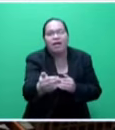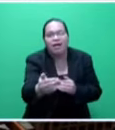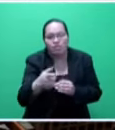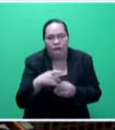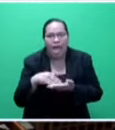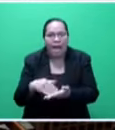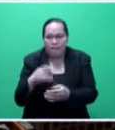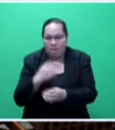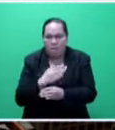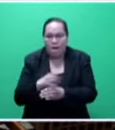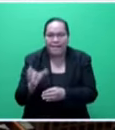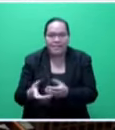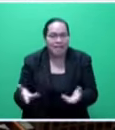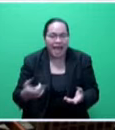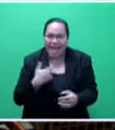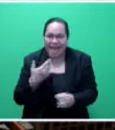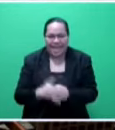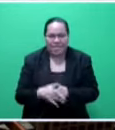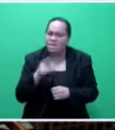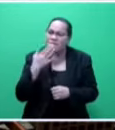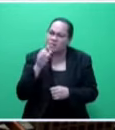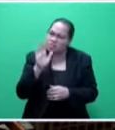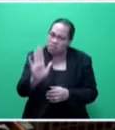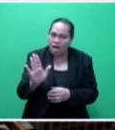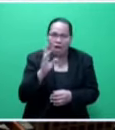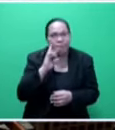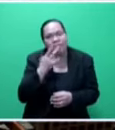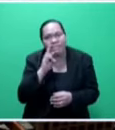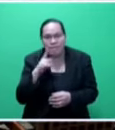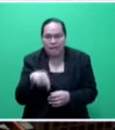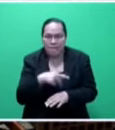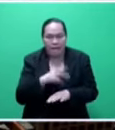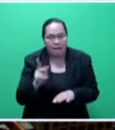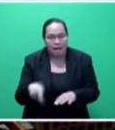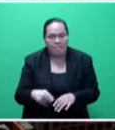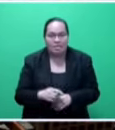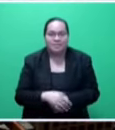I didn't talk about. So the minister should stop misleading the parliament that I.